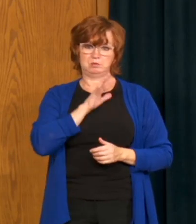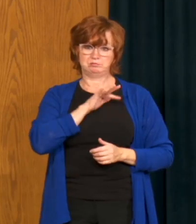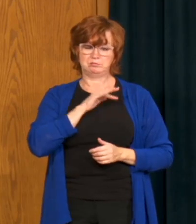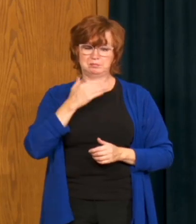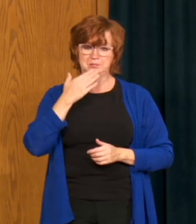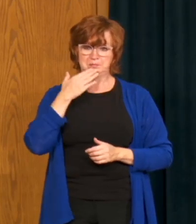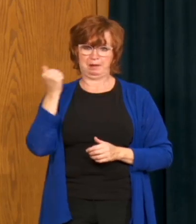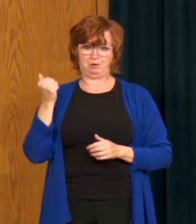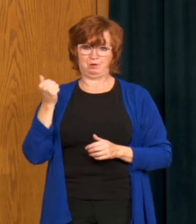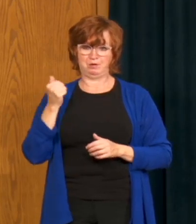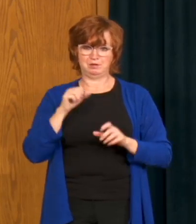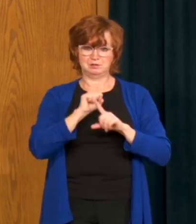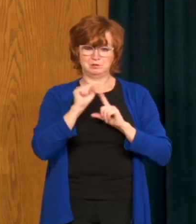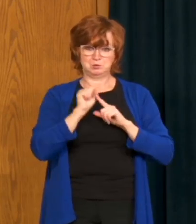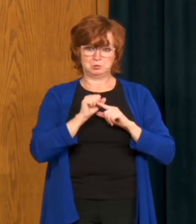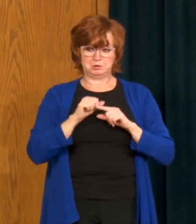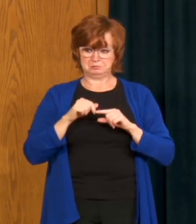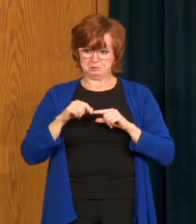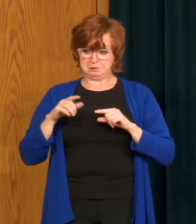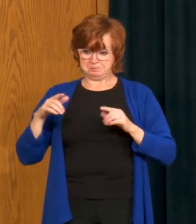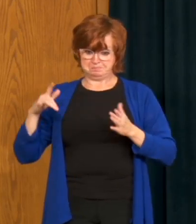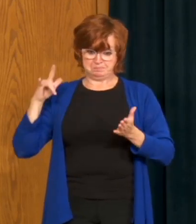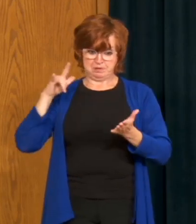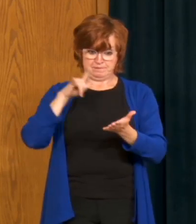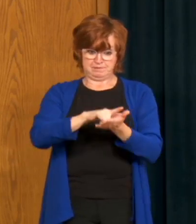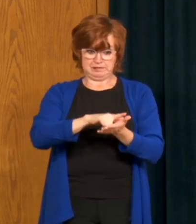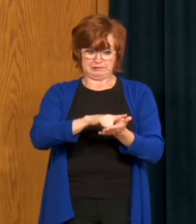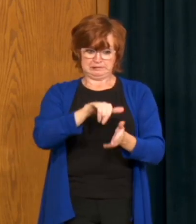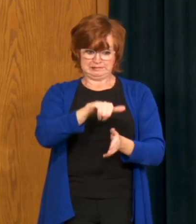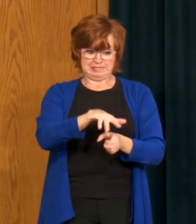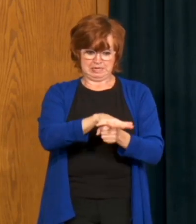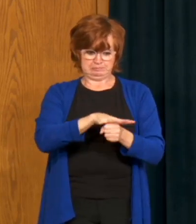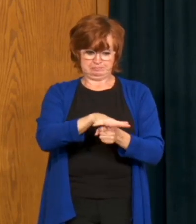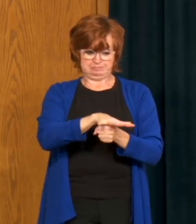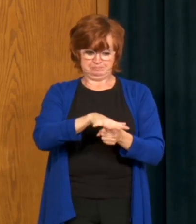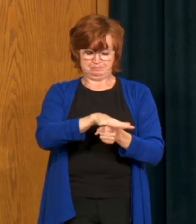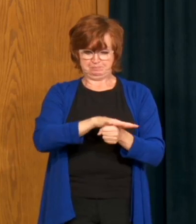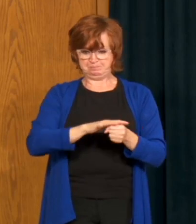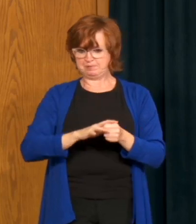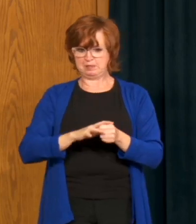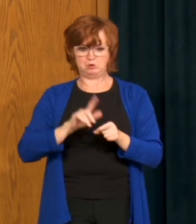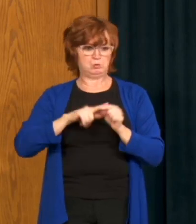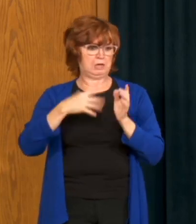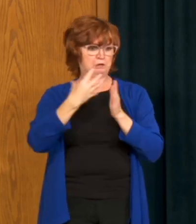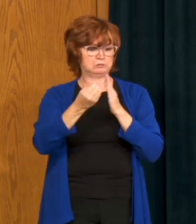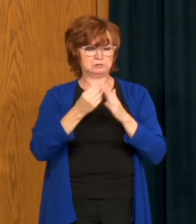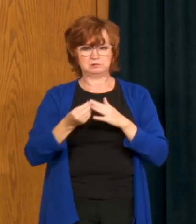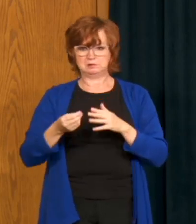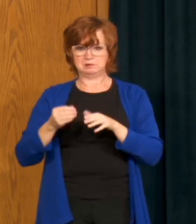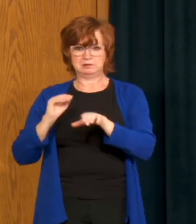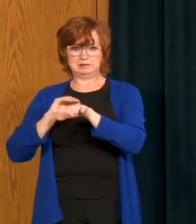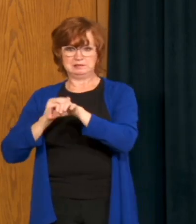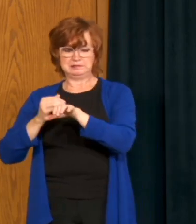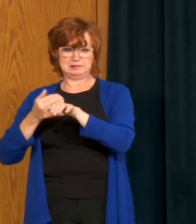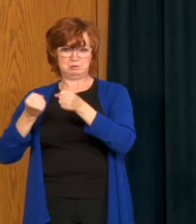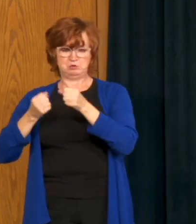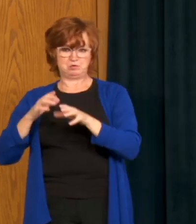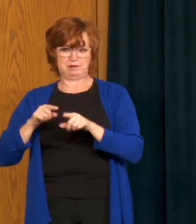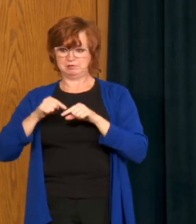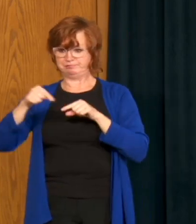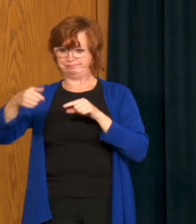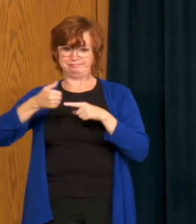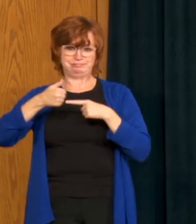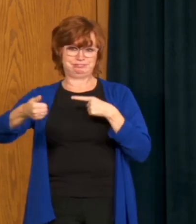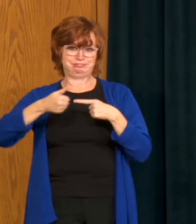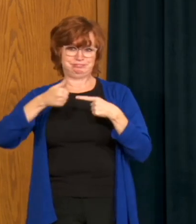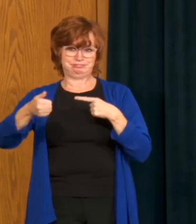still have to come to their home in Canada, but isolate or self-monitor as much as they can. There's strengths and